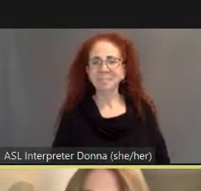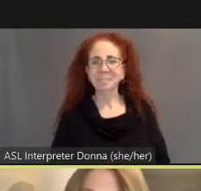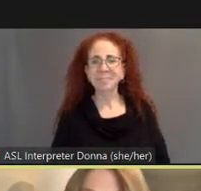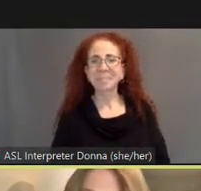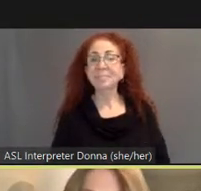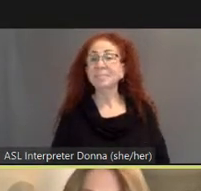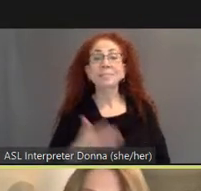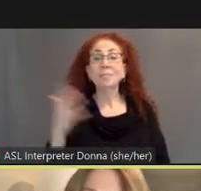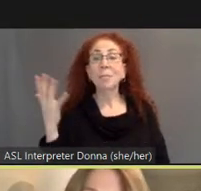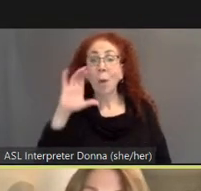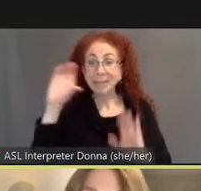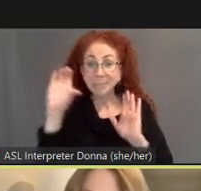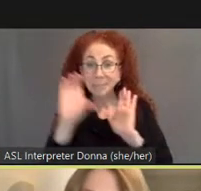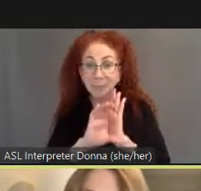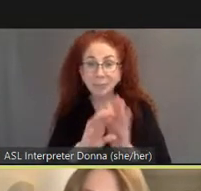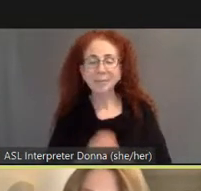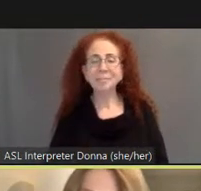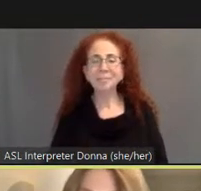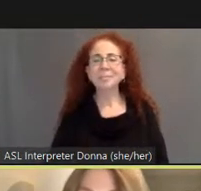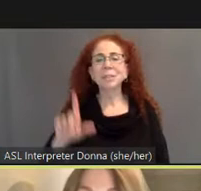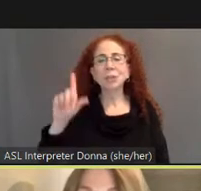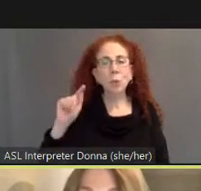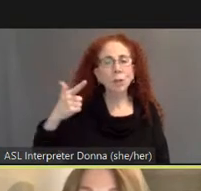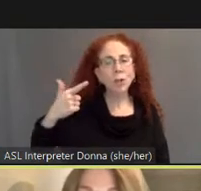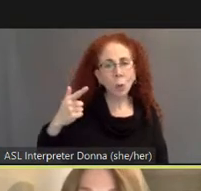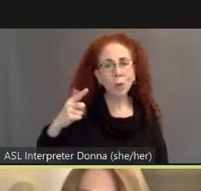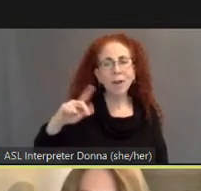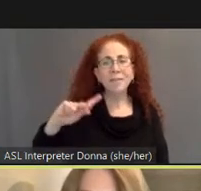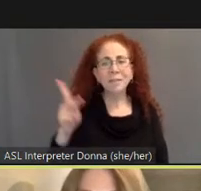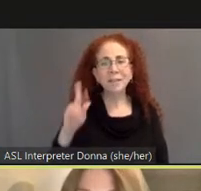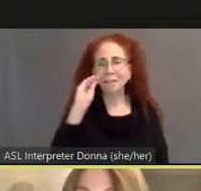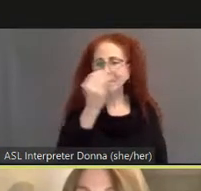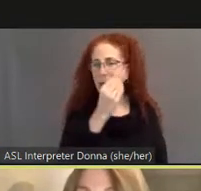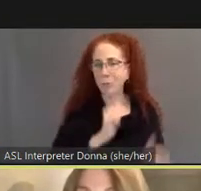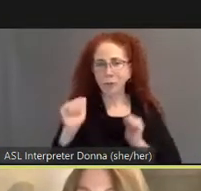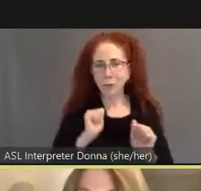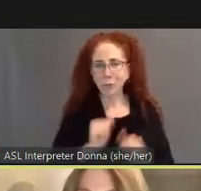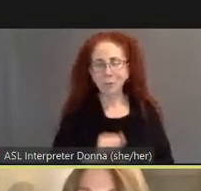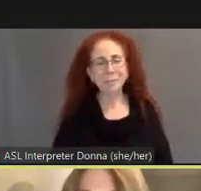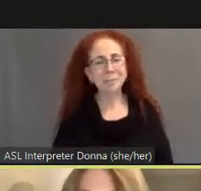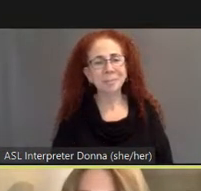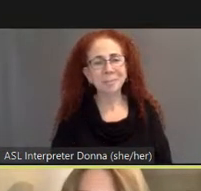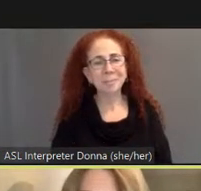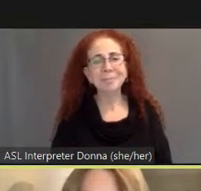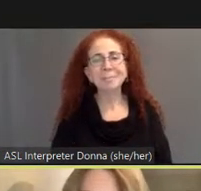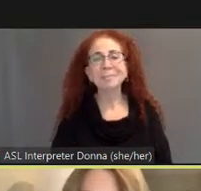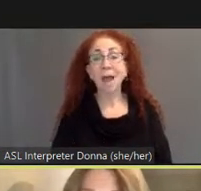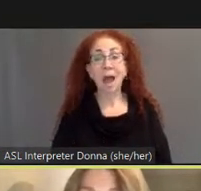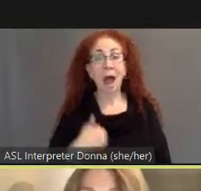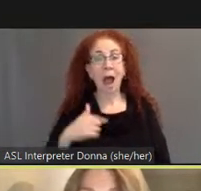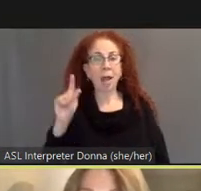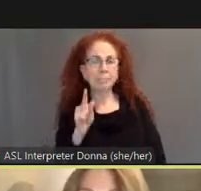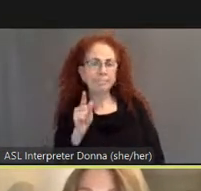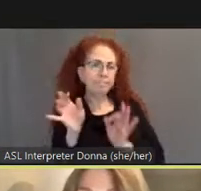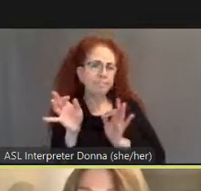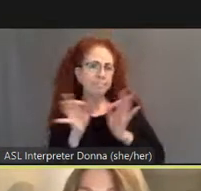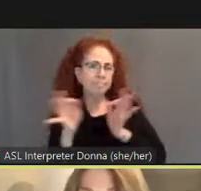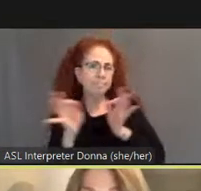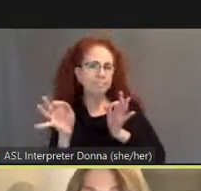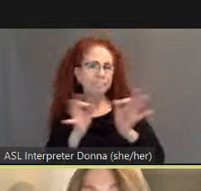It's an image from the 2021 Philadelphia Flower Show. I am audio describing to a